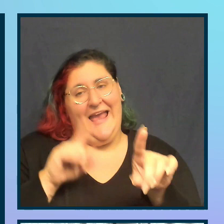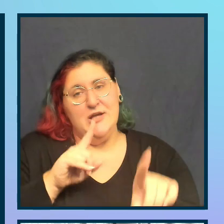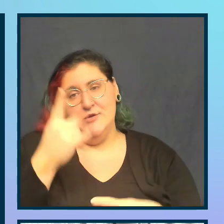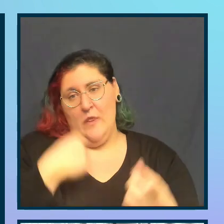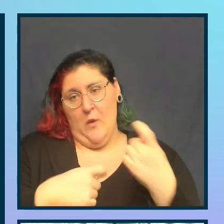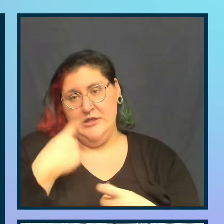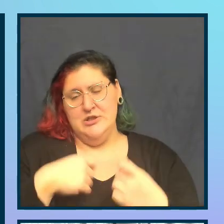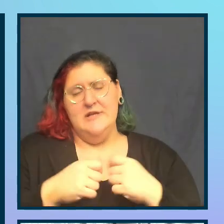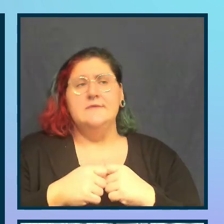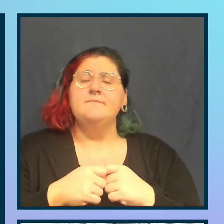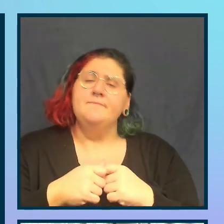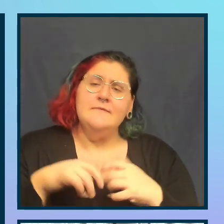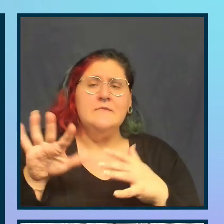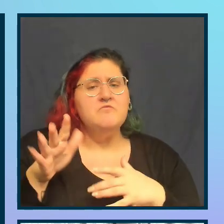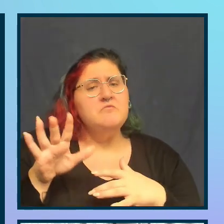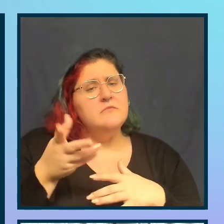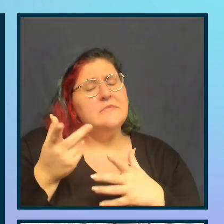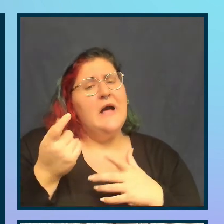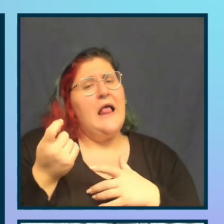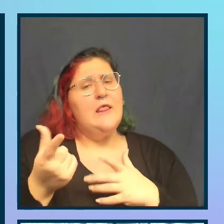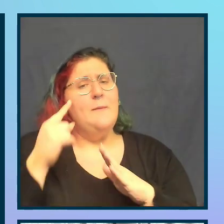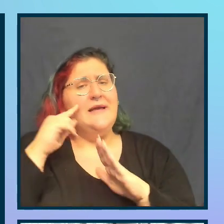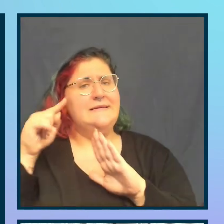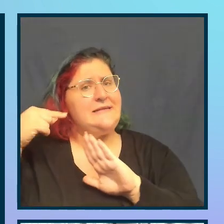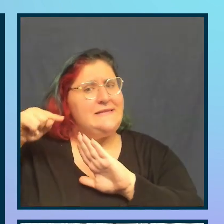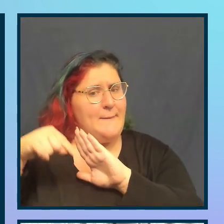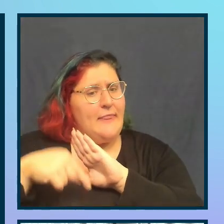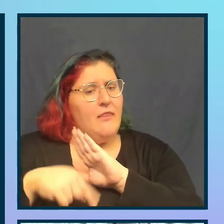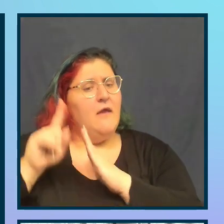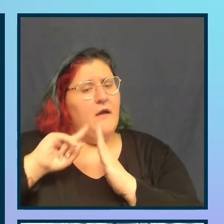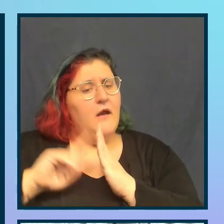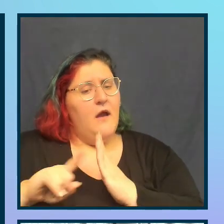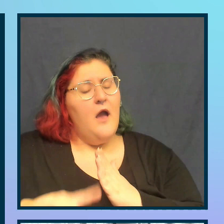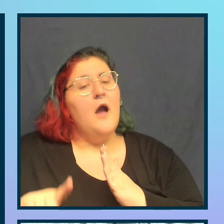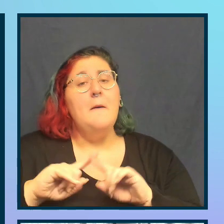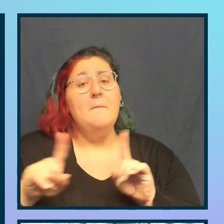So it does take a little bit longer than automated test, but this still only took me